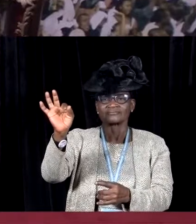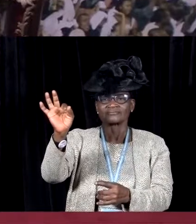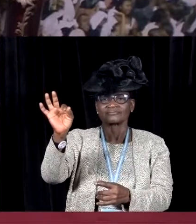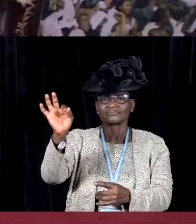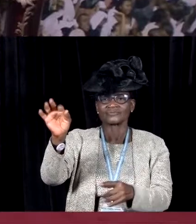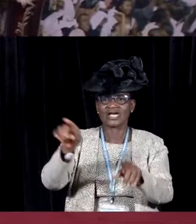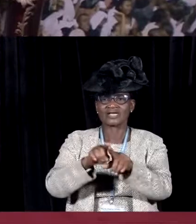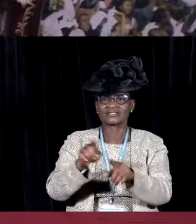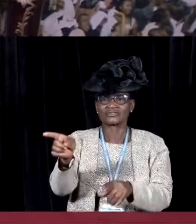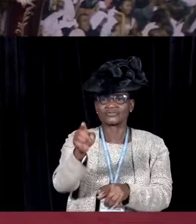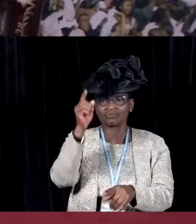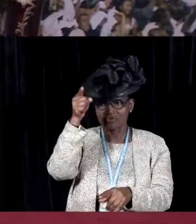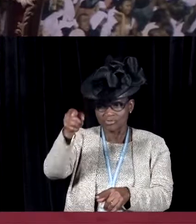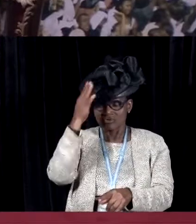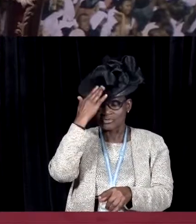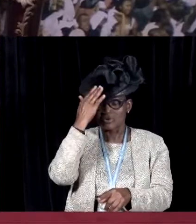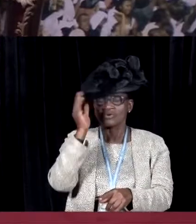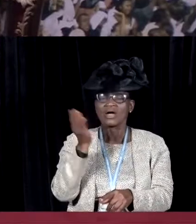As you know, our theme